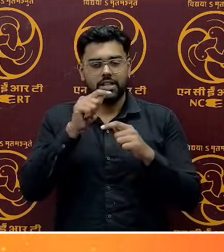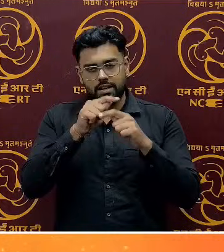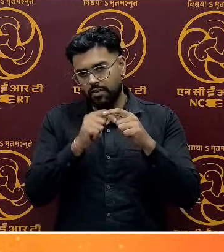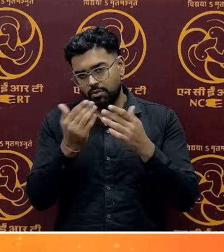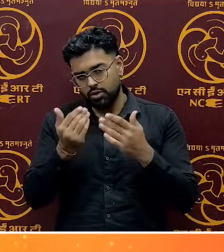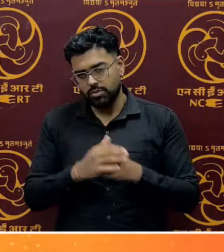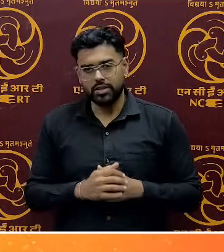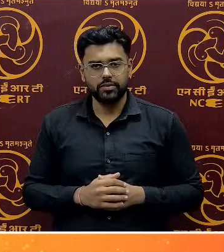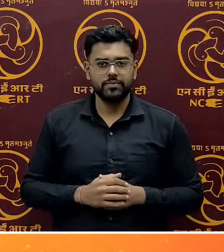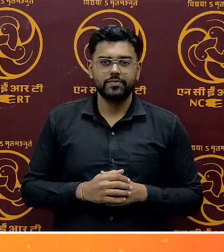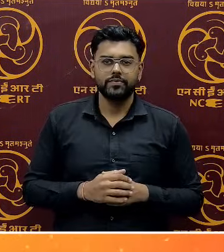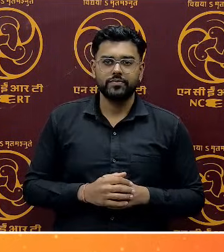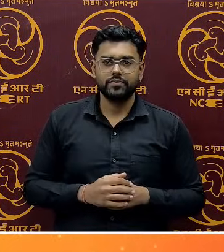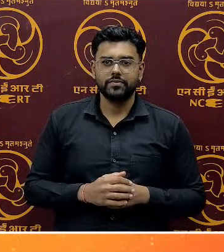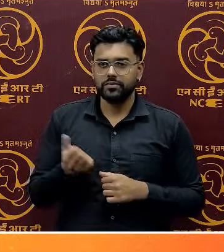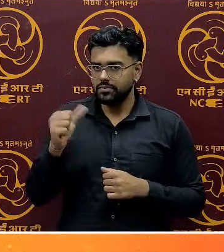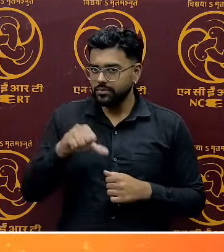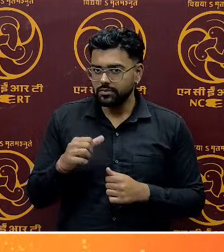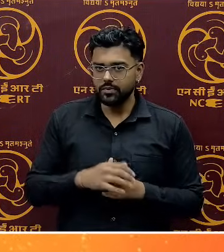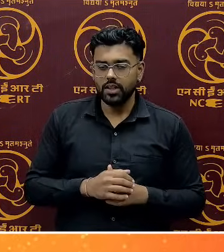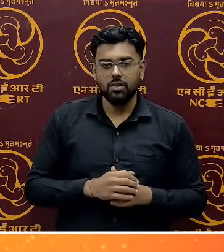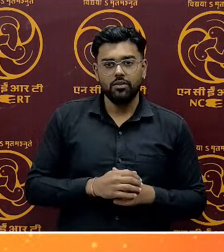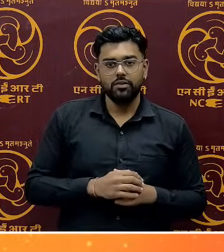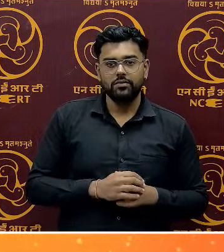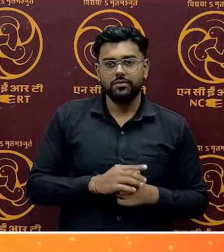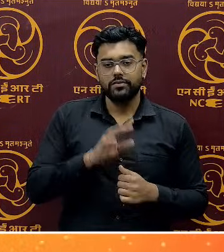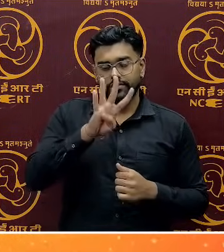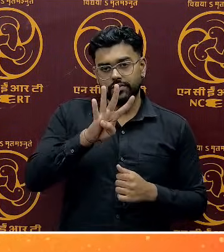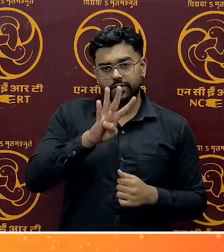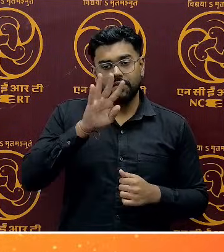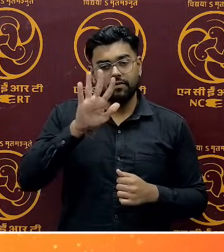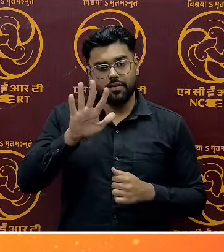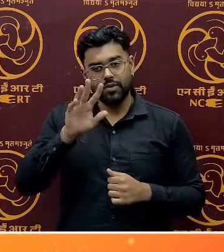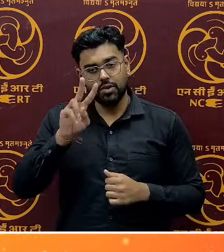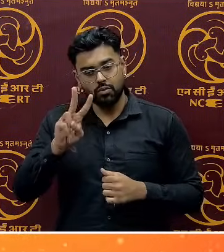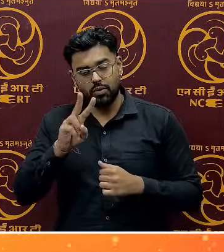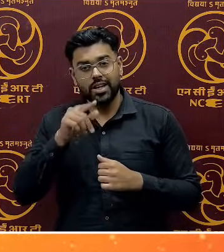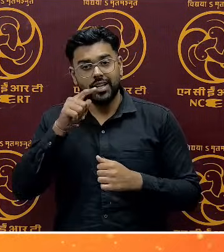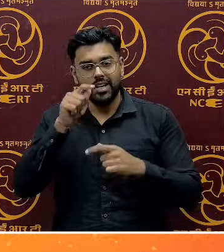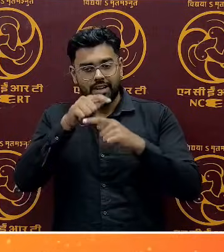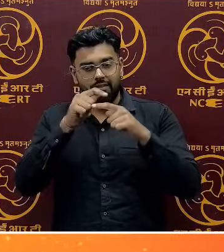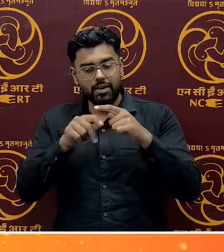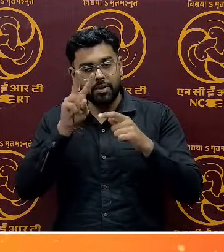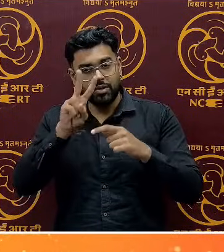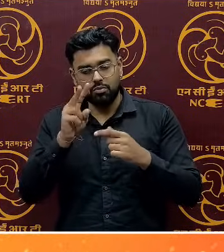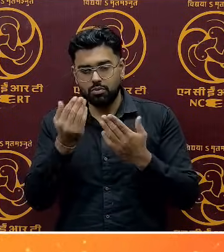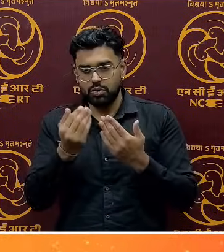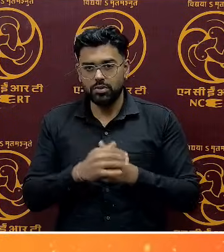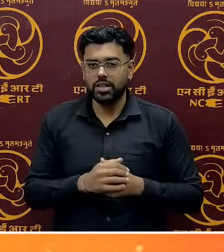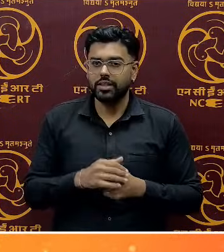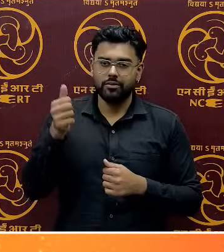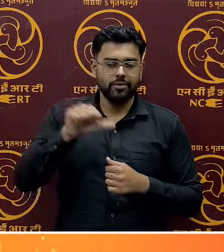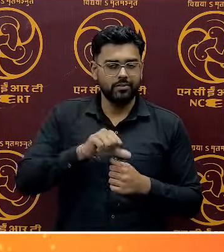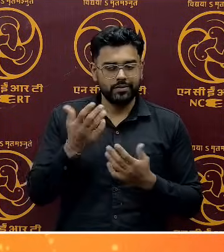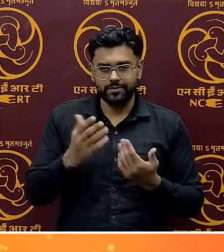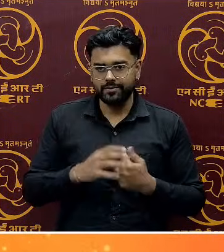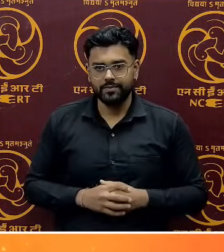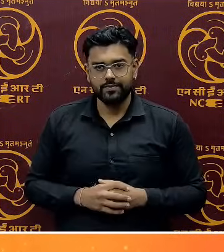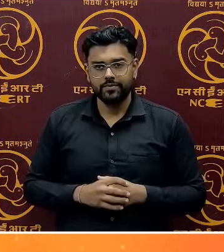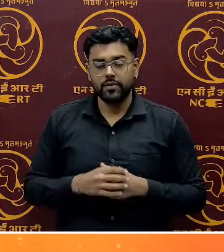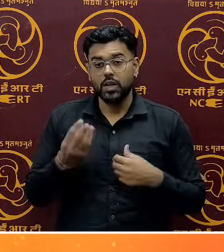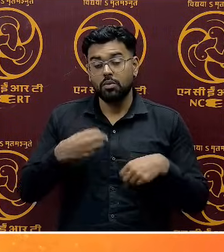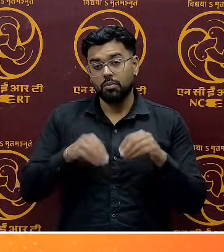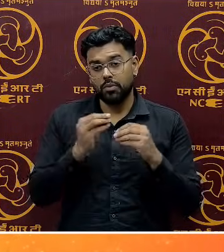not prime. 452, it is divisible by 2, Yeah. therefore it is not prime, it is ending in 2, right? Yes. Therefore, it is divisible by 2. What